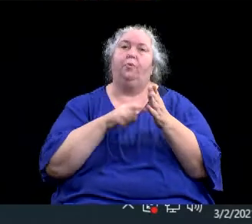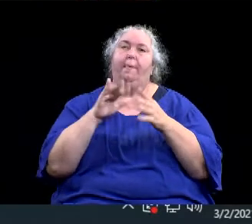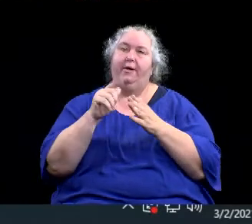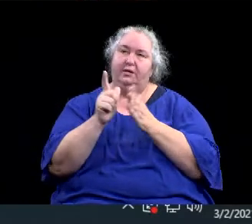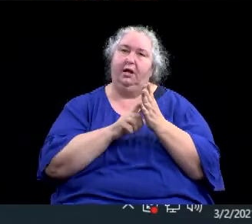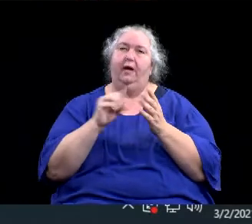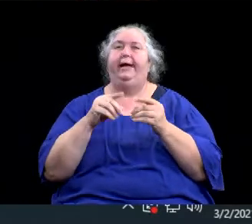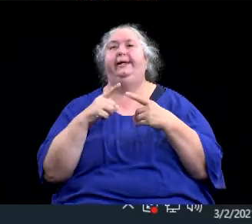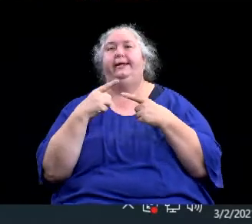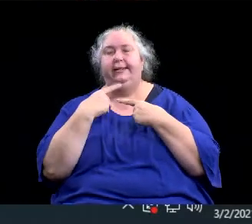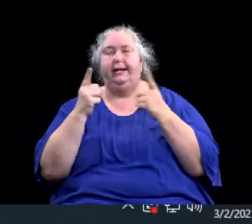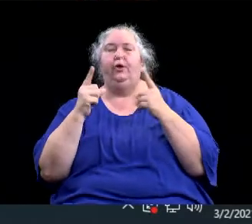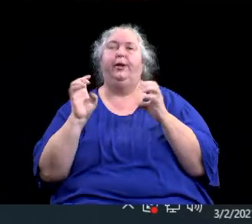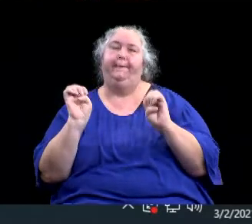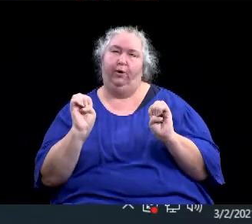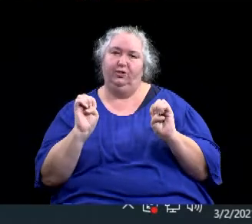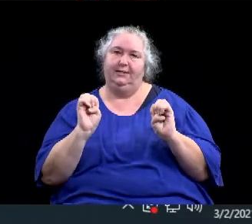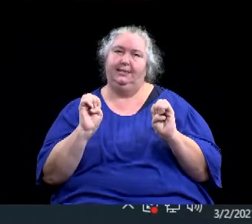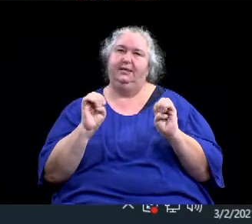Is there a motion?